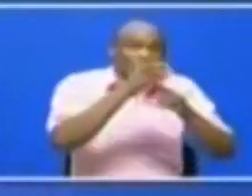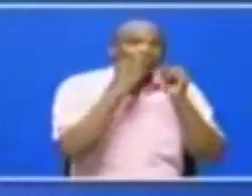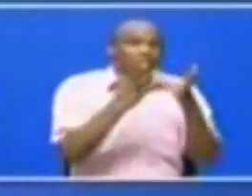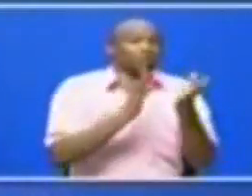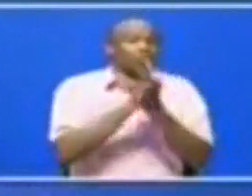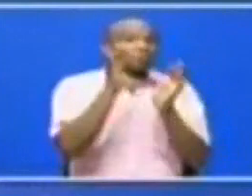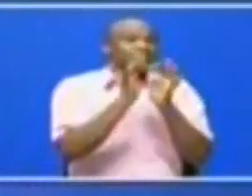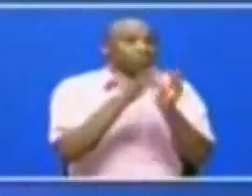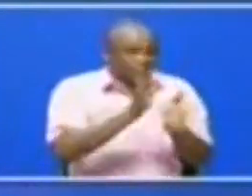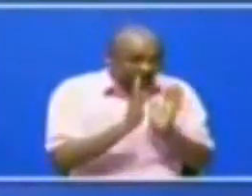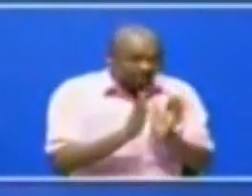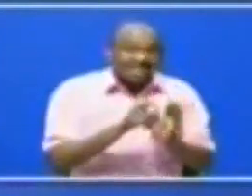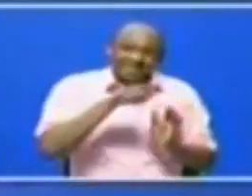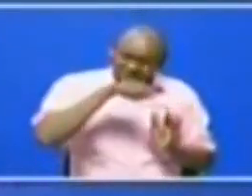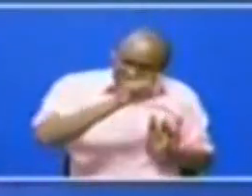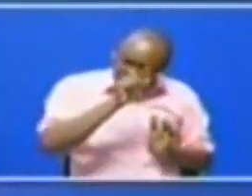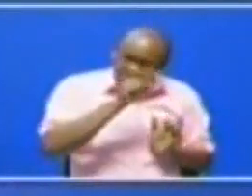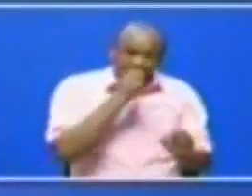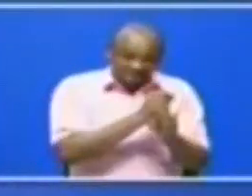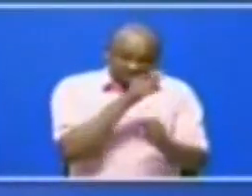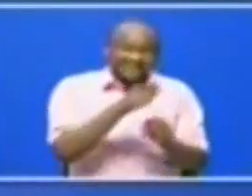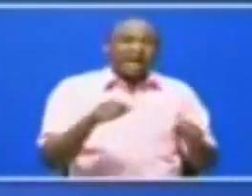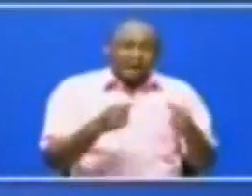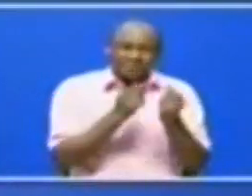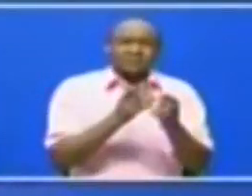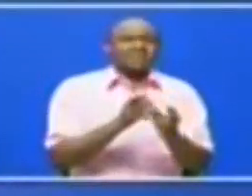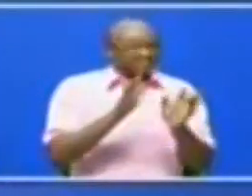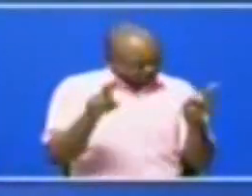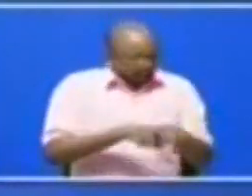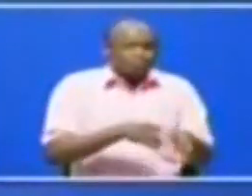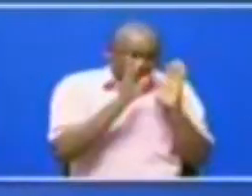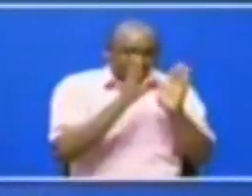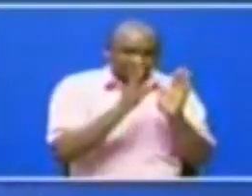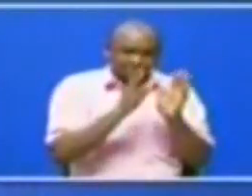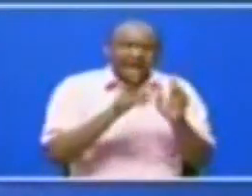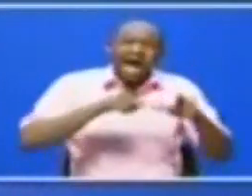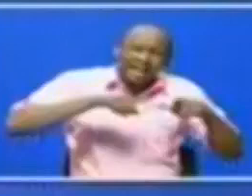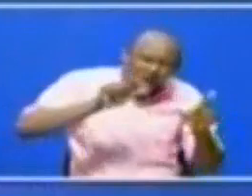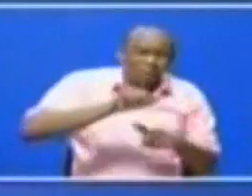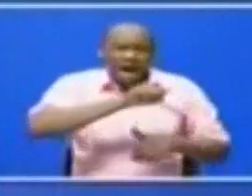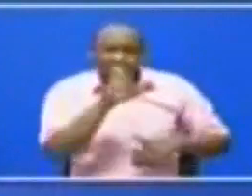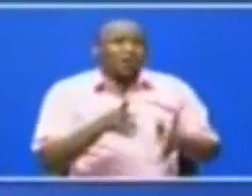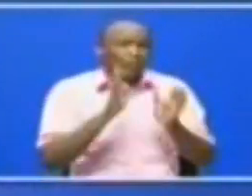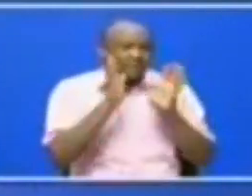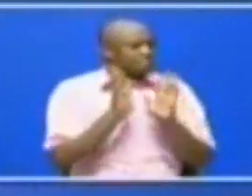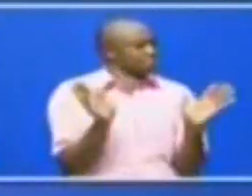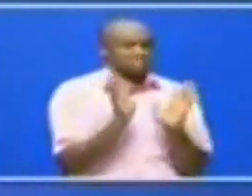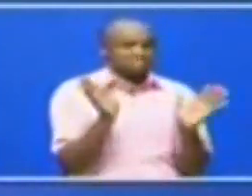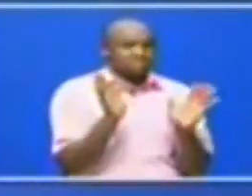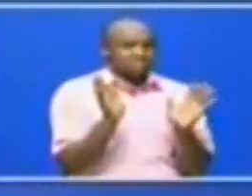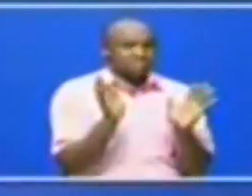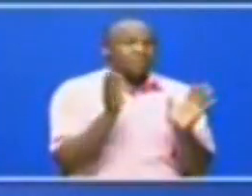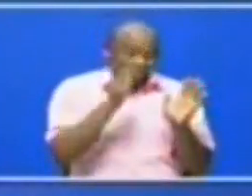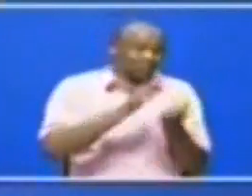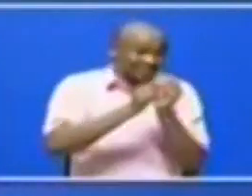what do you do? Keep the playing field as it is. Do not allow there to be an opportunity for things